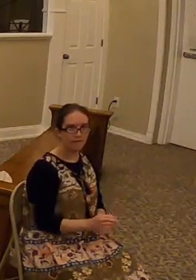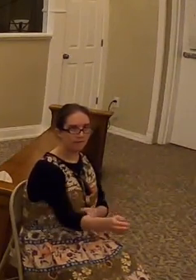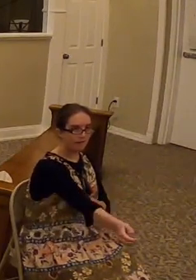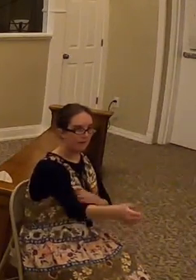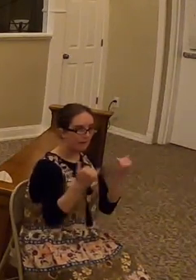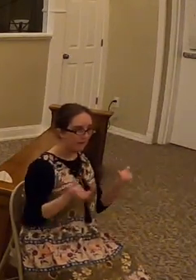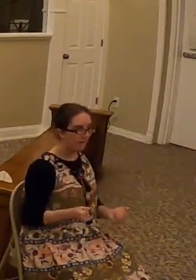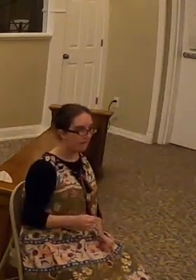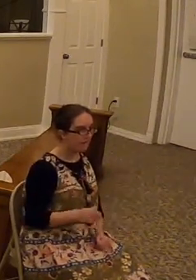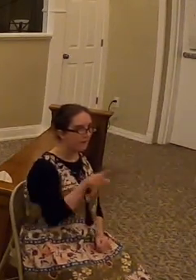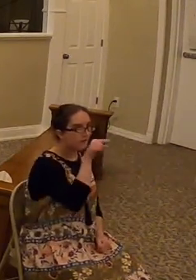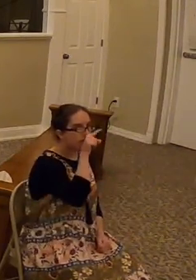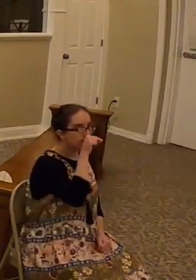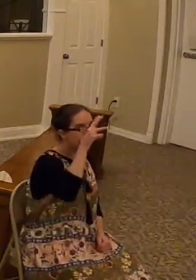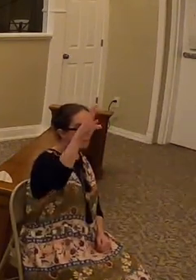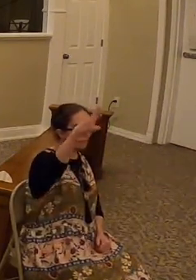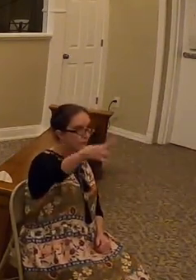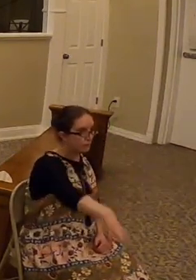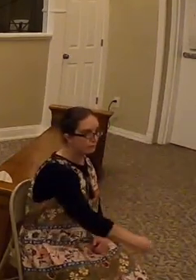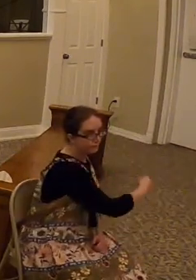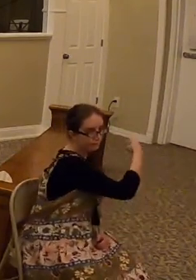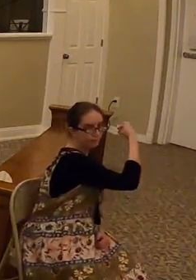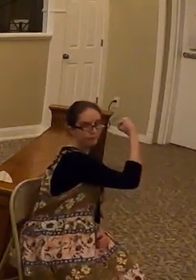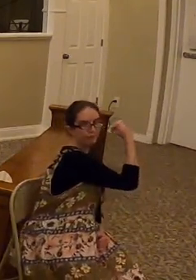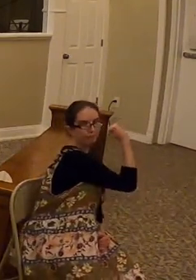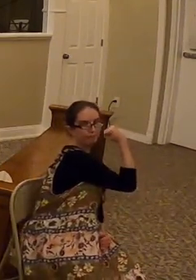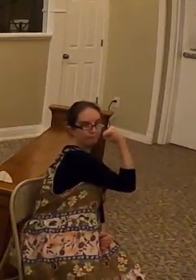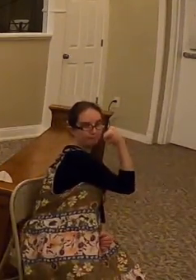and all of a sudden this crow comes by.